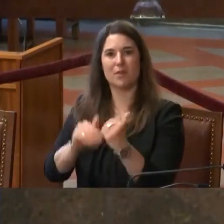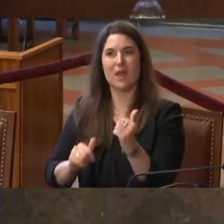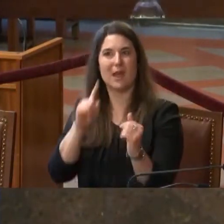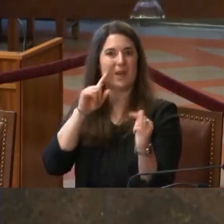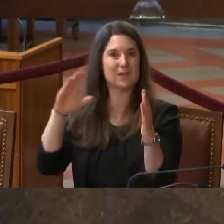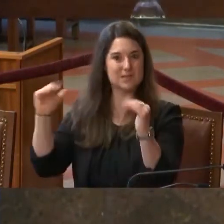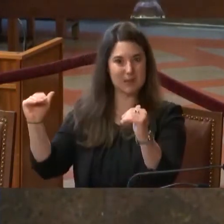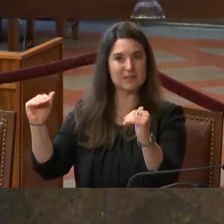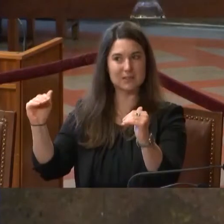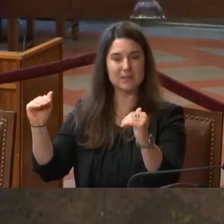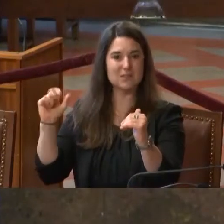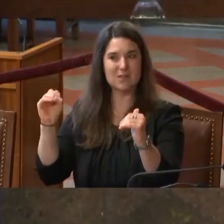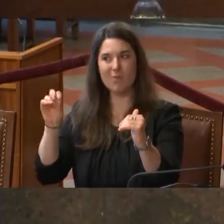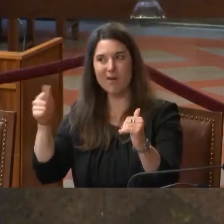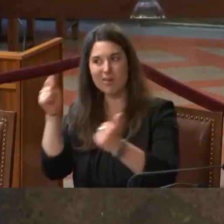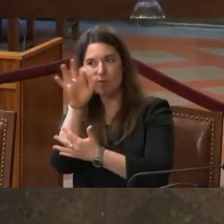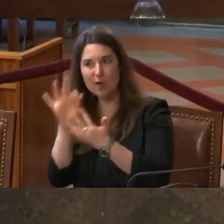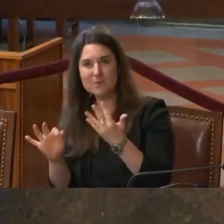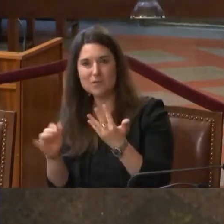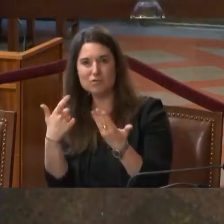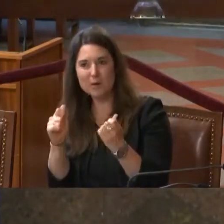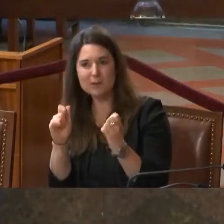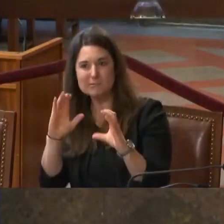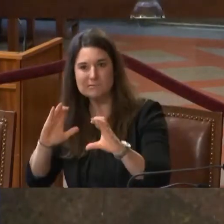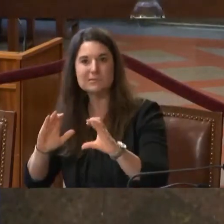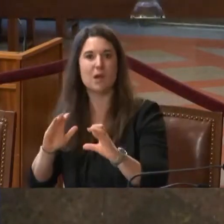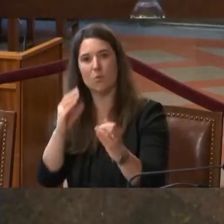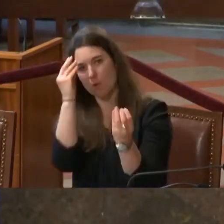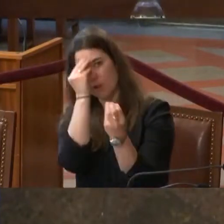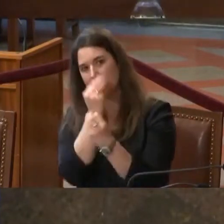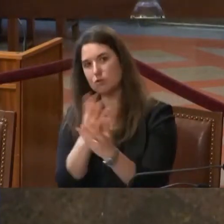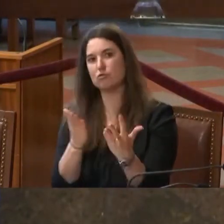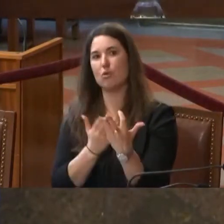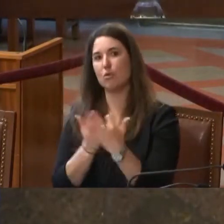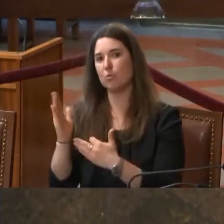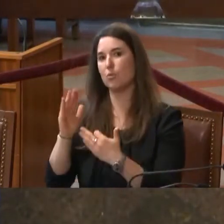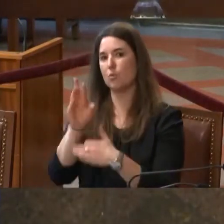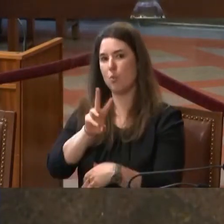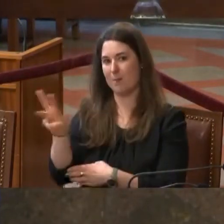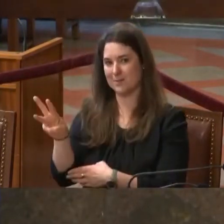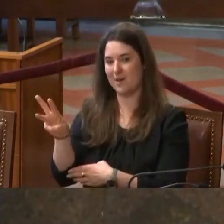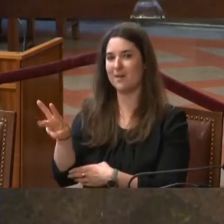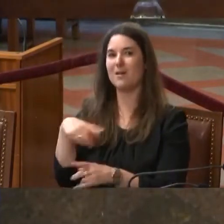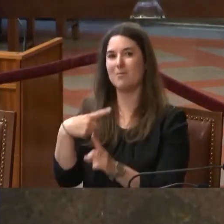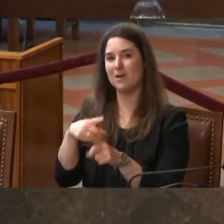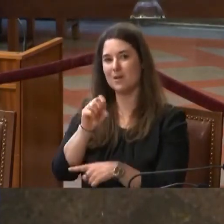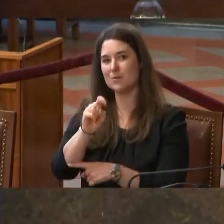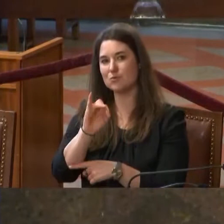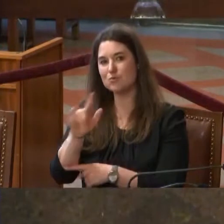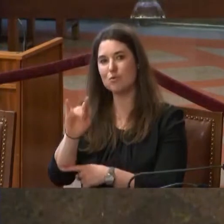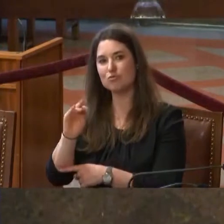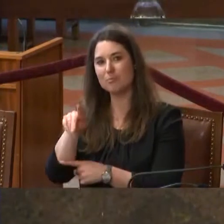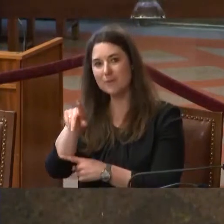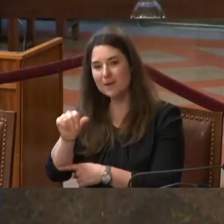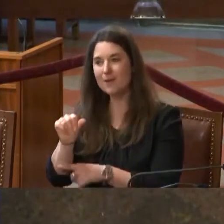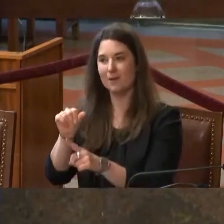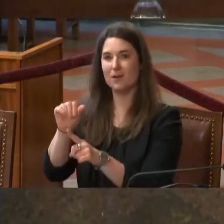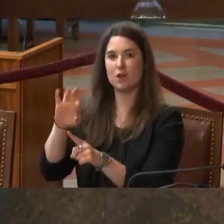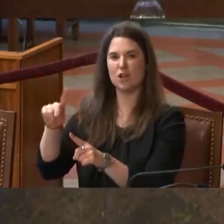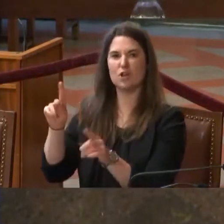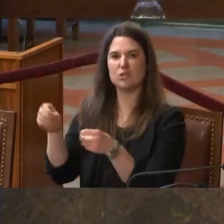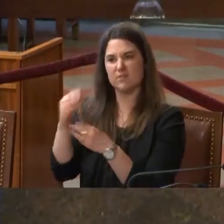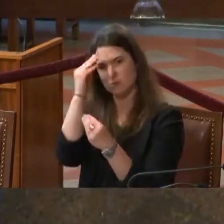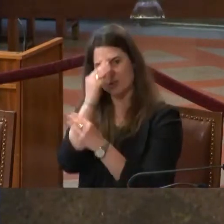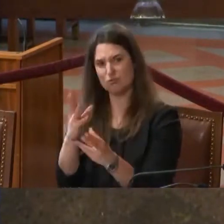had anticipated, and we'll keep the public updated through our website and through social media, the clerk's office through social media,